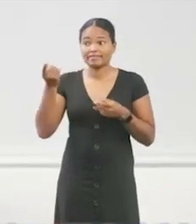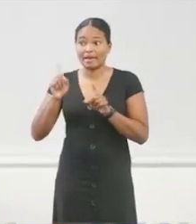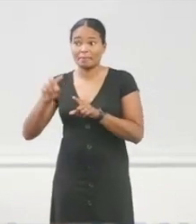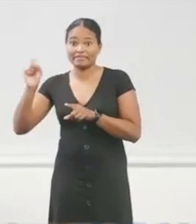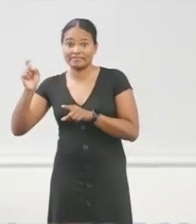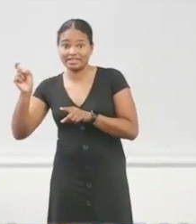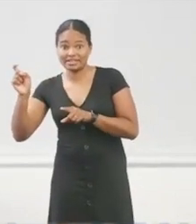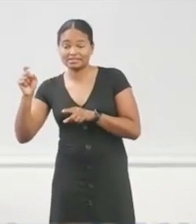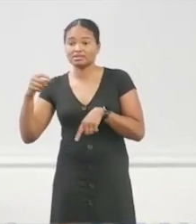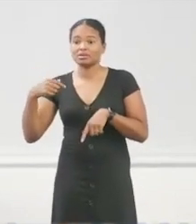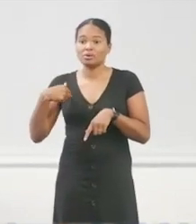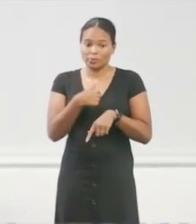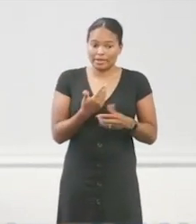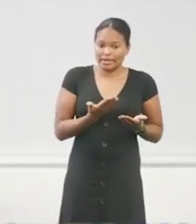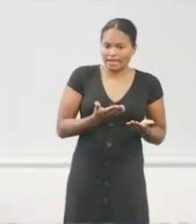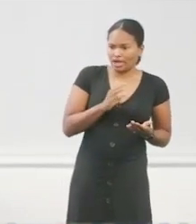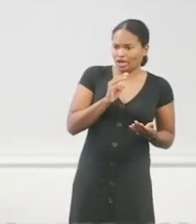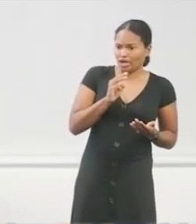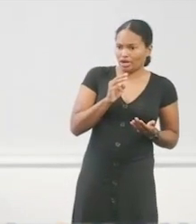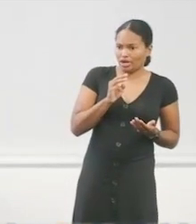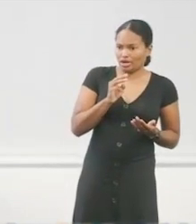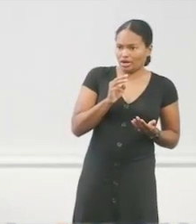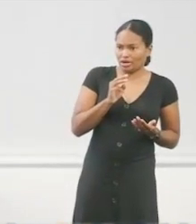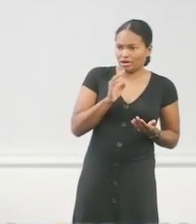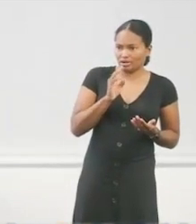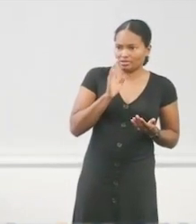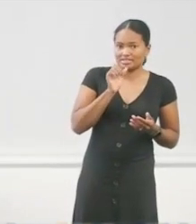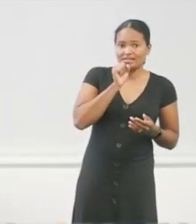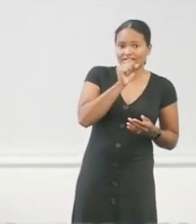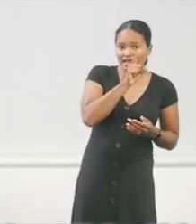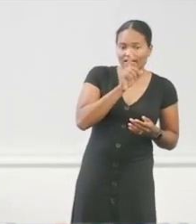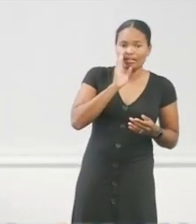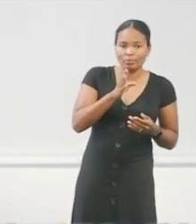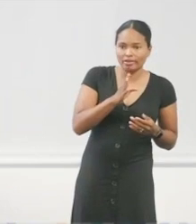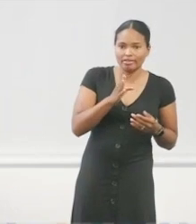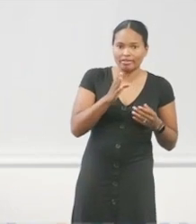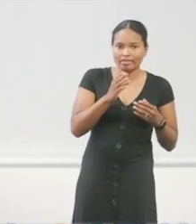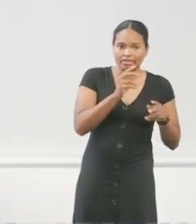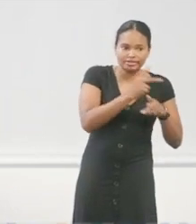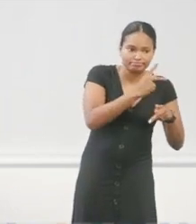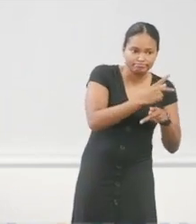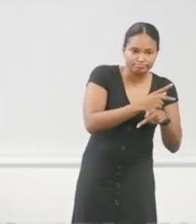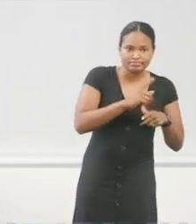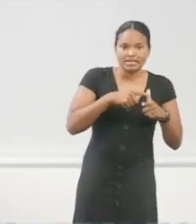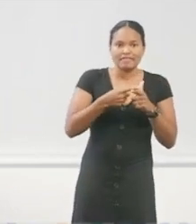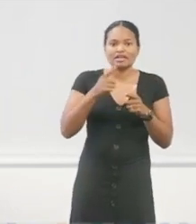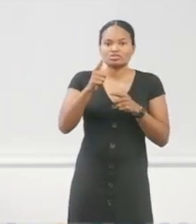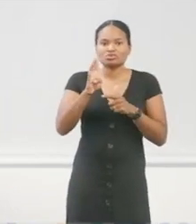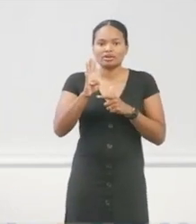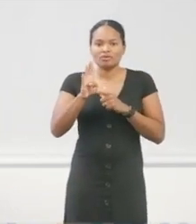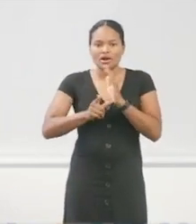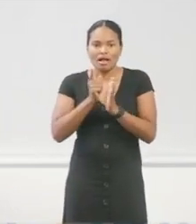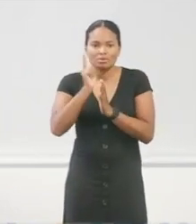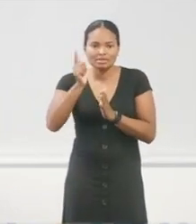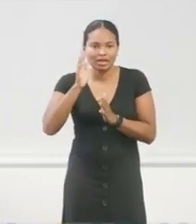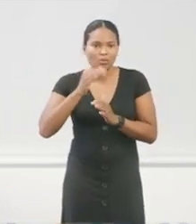It would make its way back to here, probably within 24 hours, and then you would be getting a call from someone on the cyber task force to get